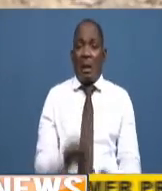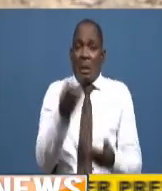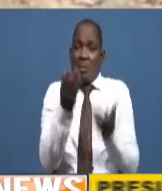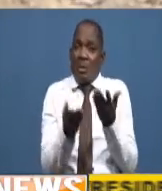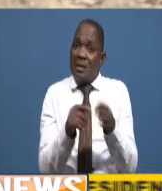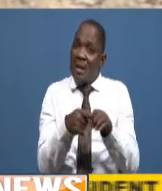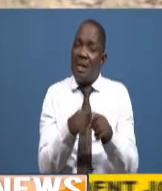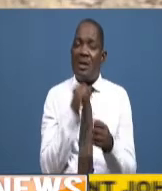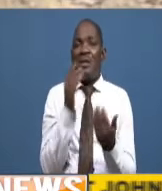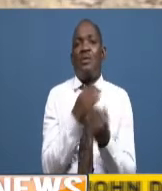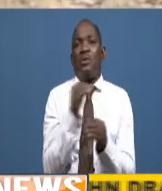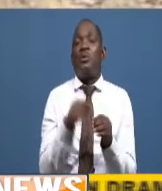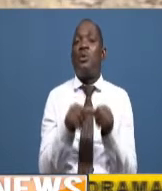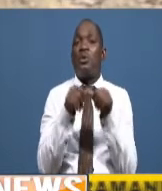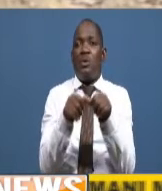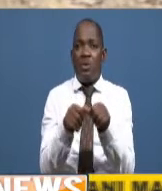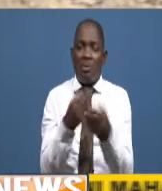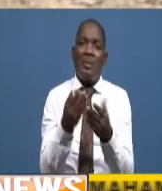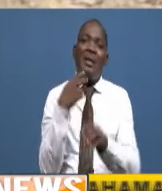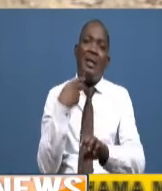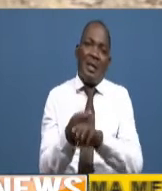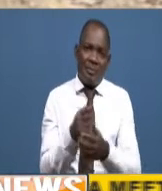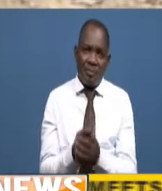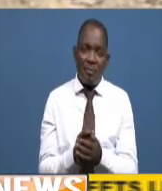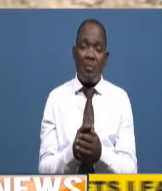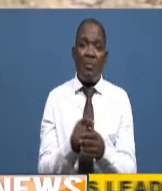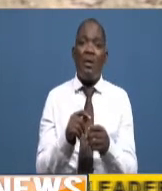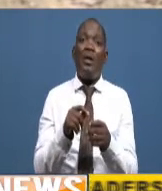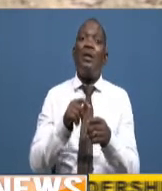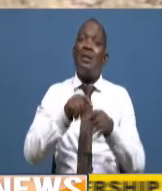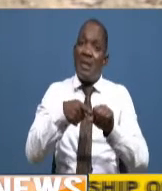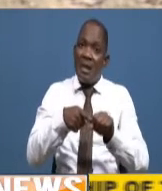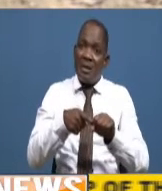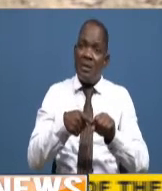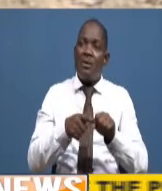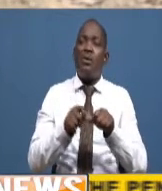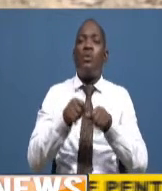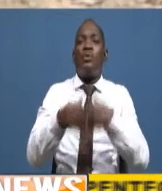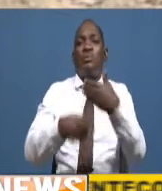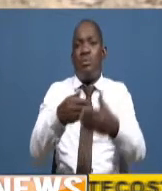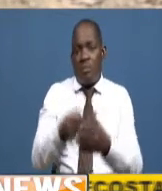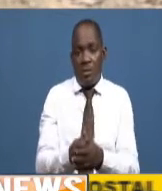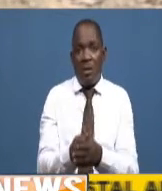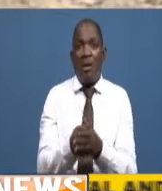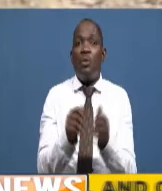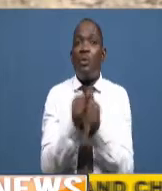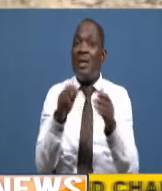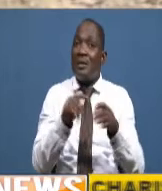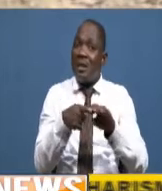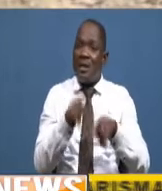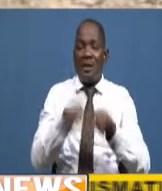easy and continuing it might be the hardest part. But if you don't start it, you won't have the passion to push and continue